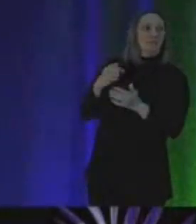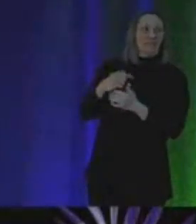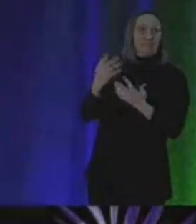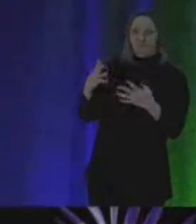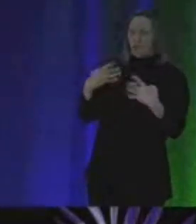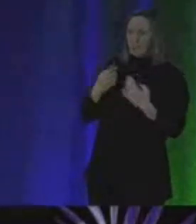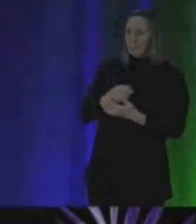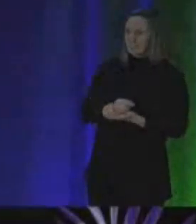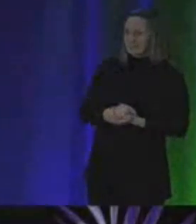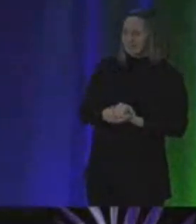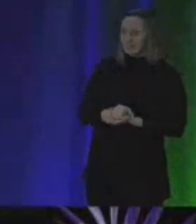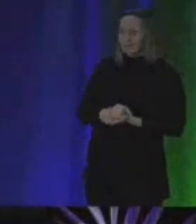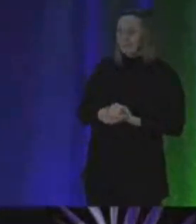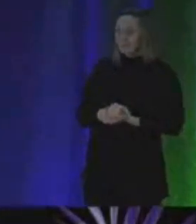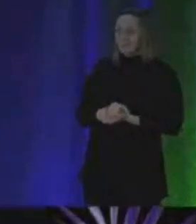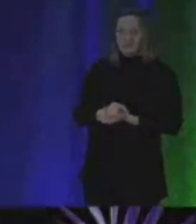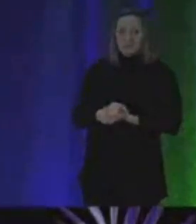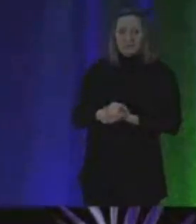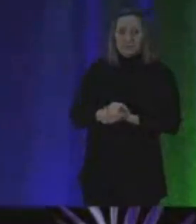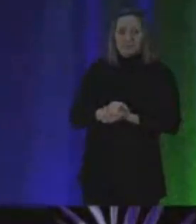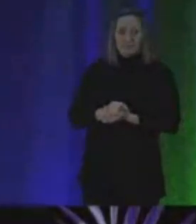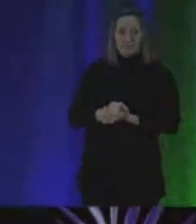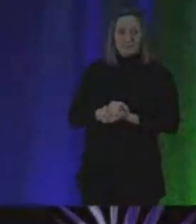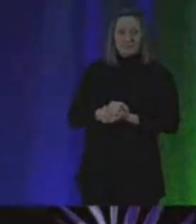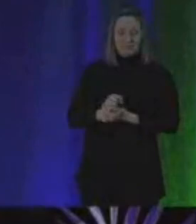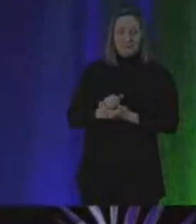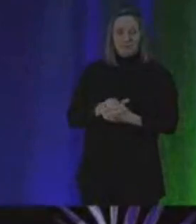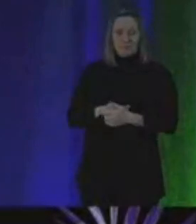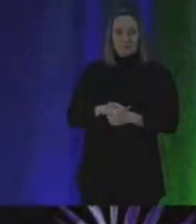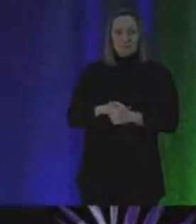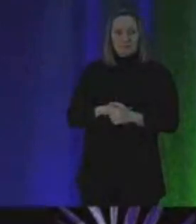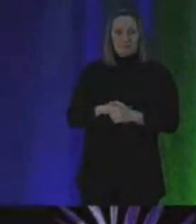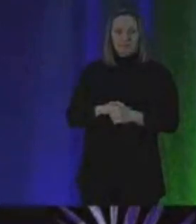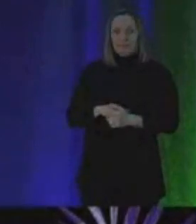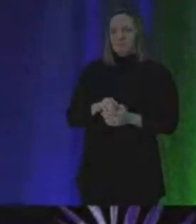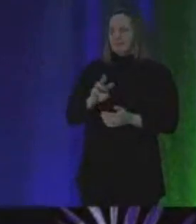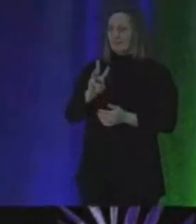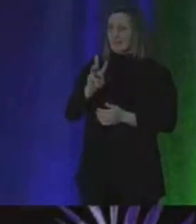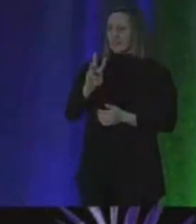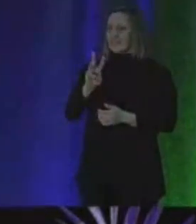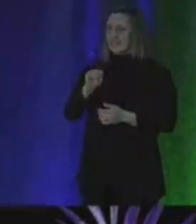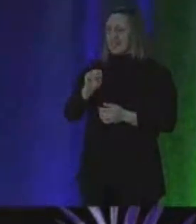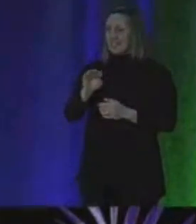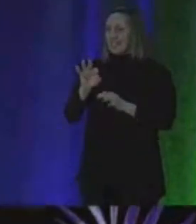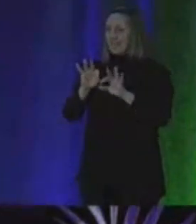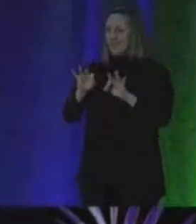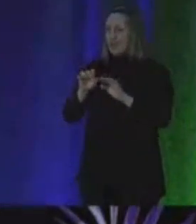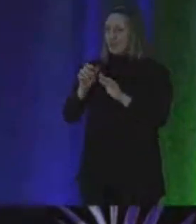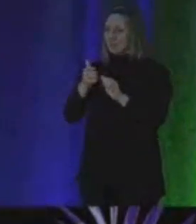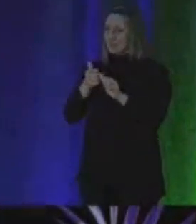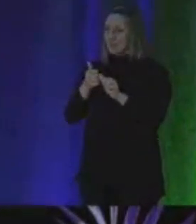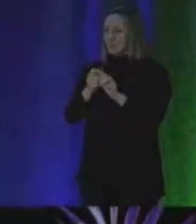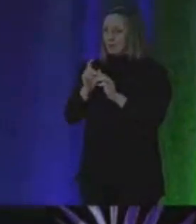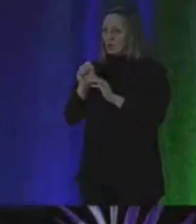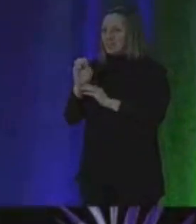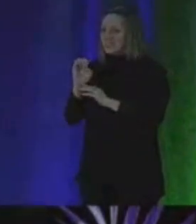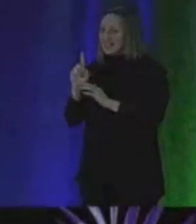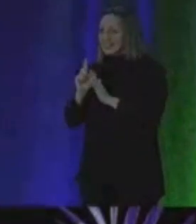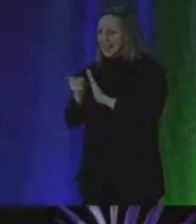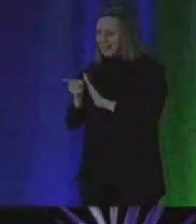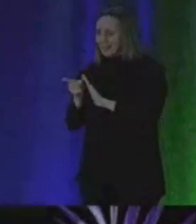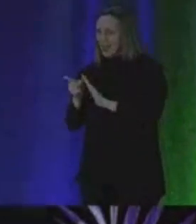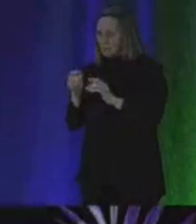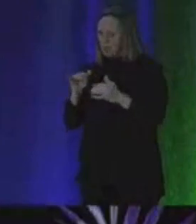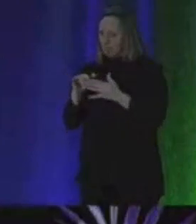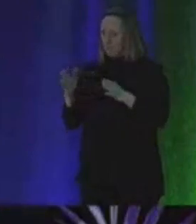wild. But when you actually go in there, this is 60 frames per second. I'm within my frame budget. I am sitting here generating